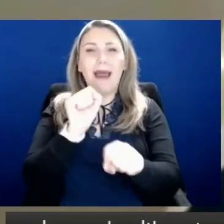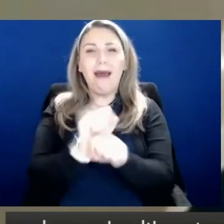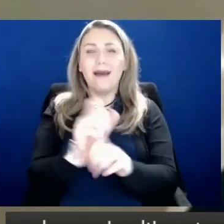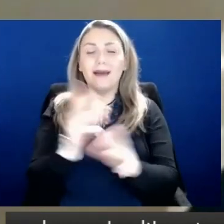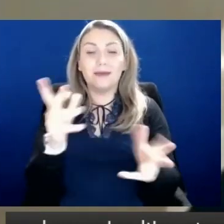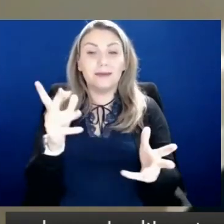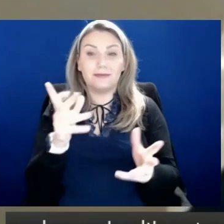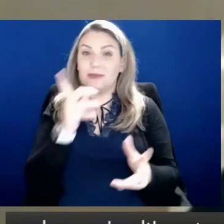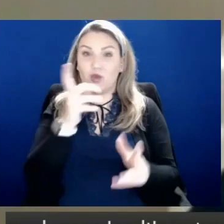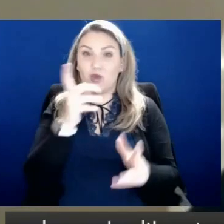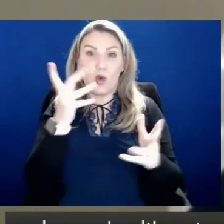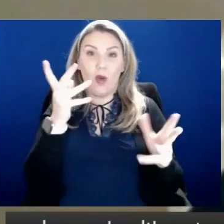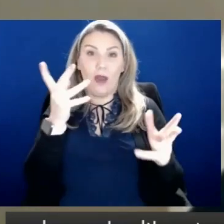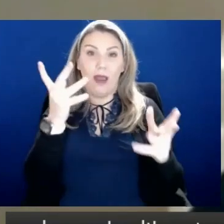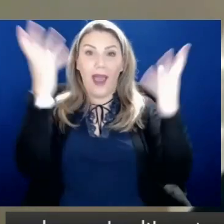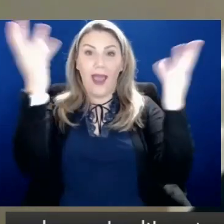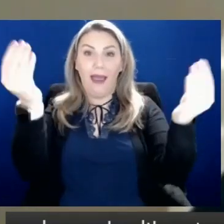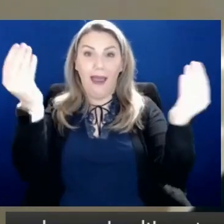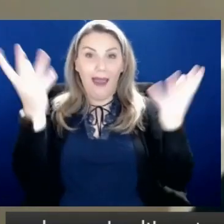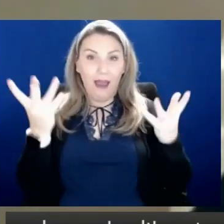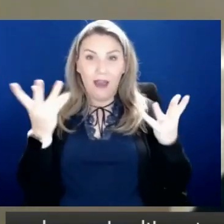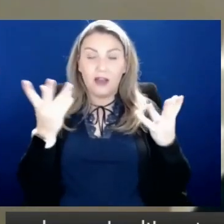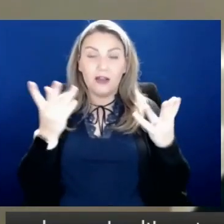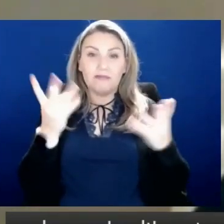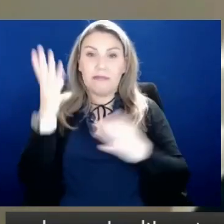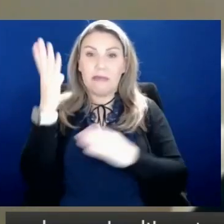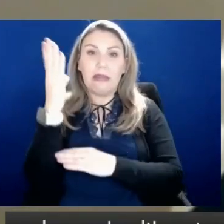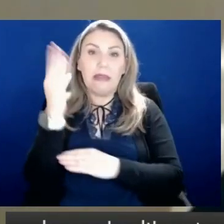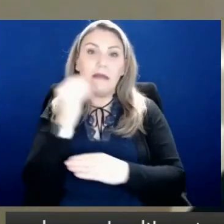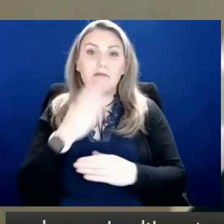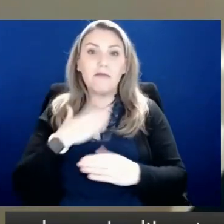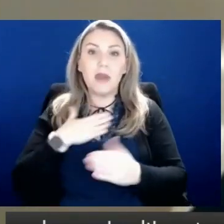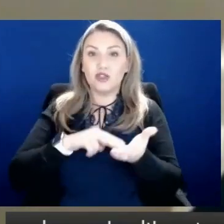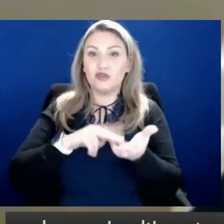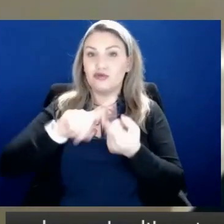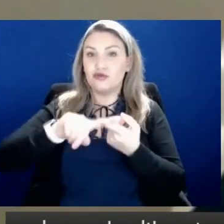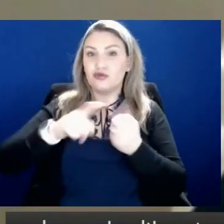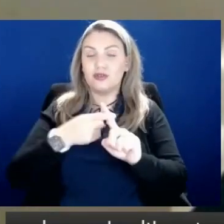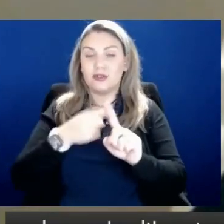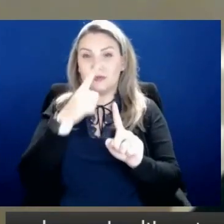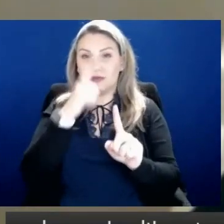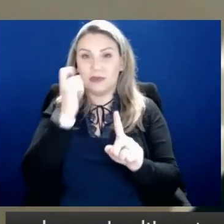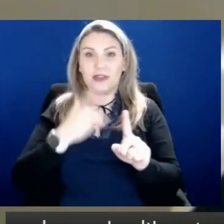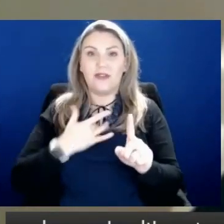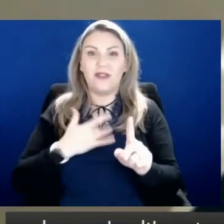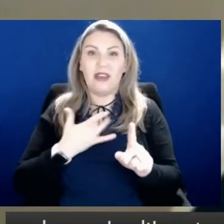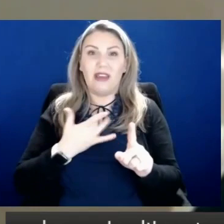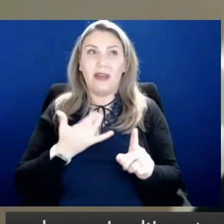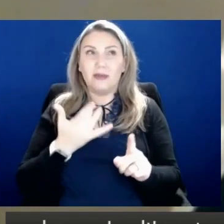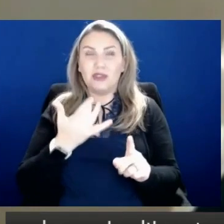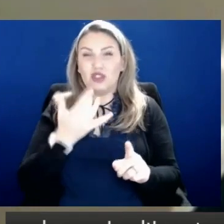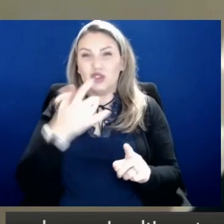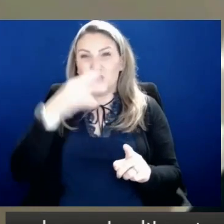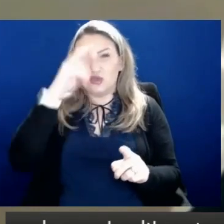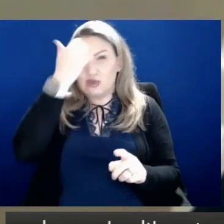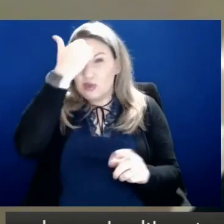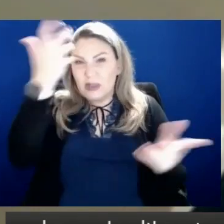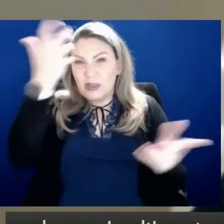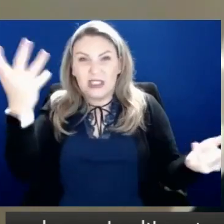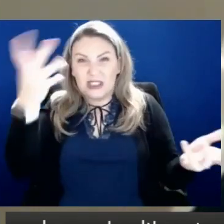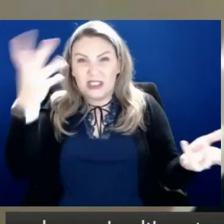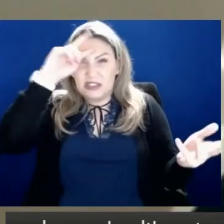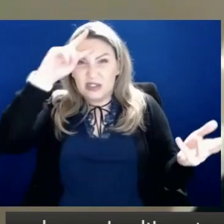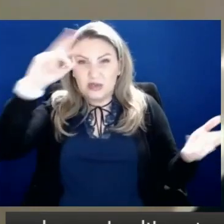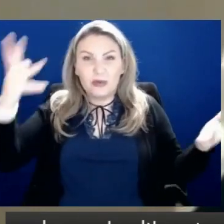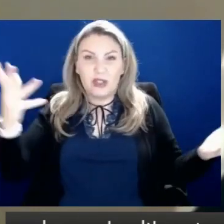go out to lunch with my nurse friends anymore because I feel like I'm stupid, because I can't